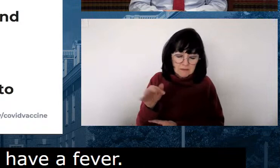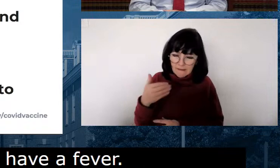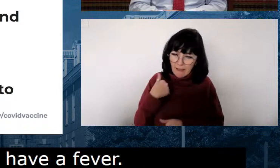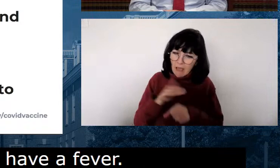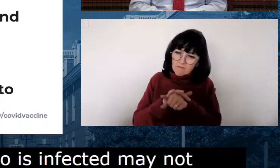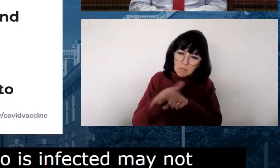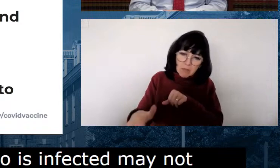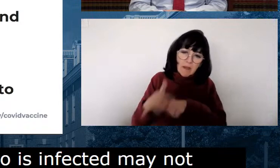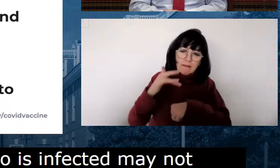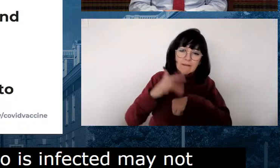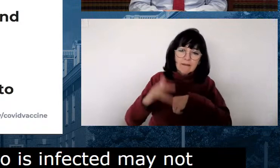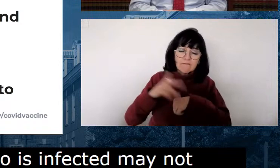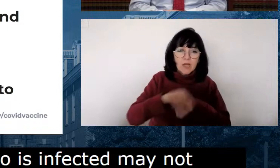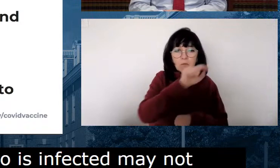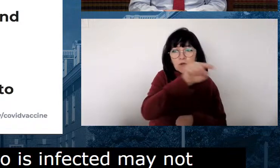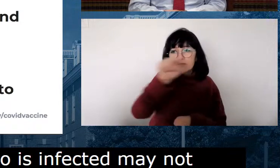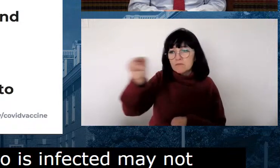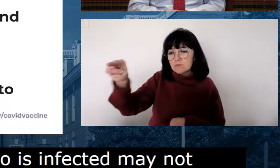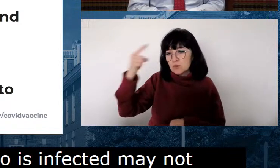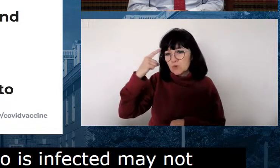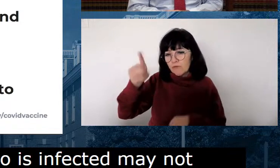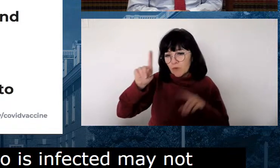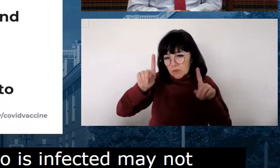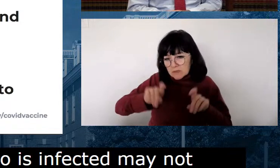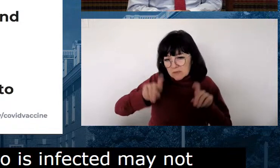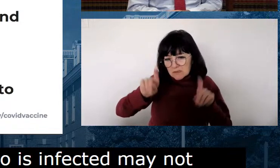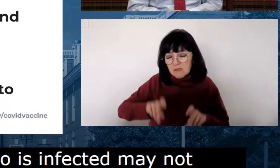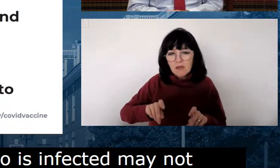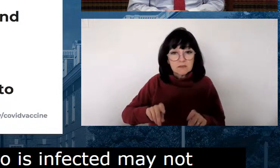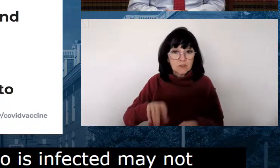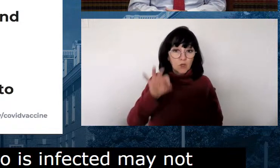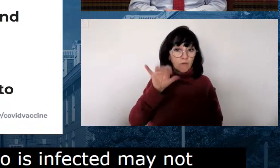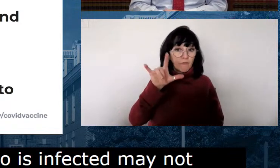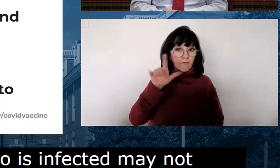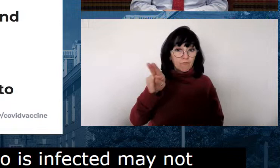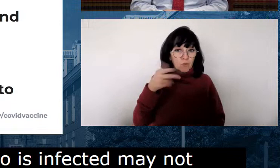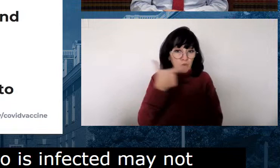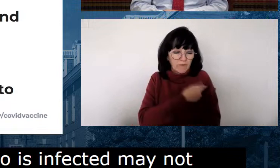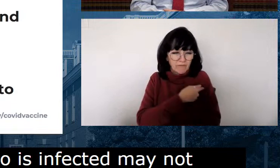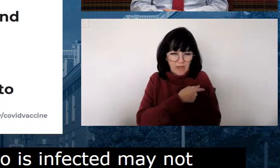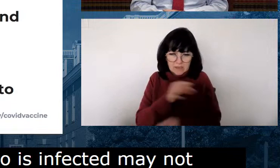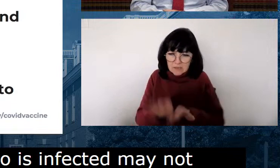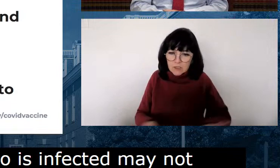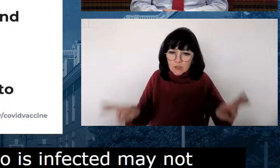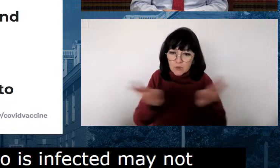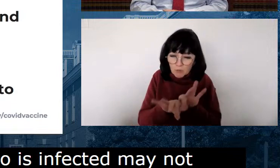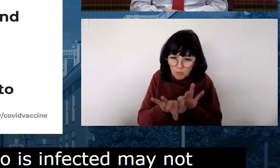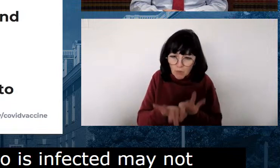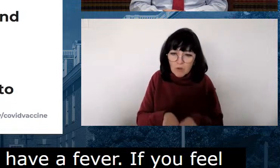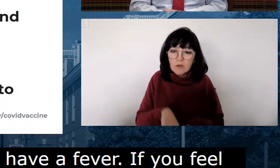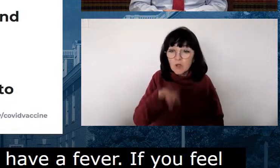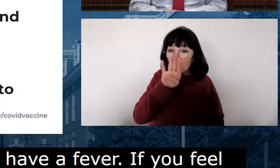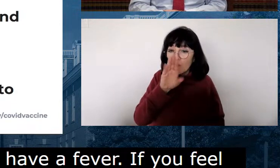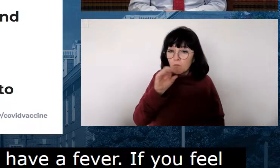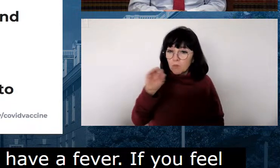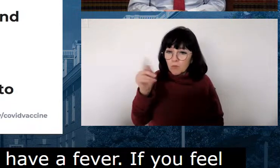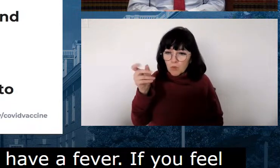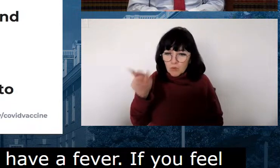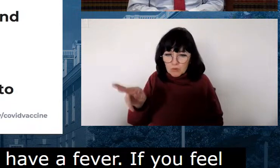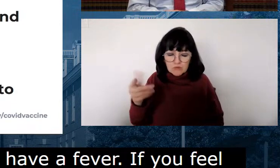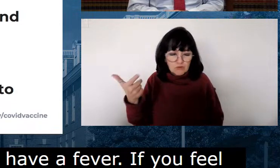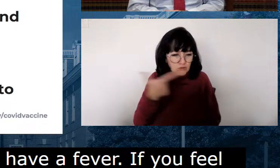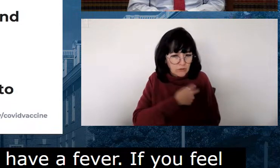tested, get your flu vaccination. Most important of all, if you're not boosted, get boosted and you're eligible. Most adults